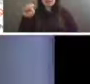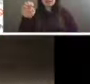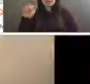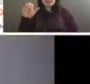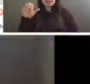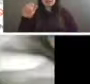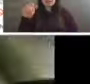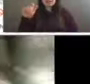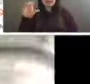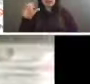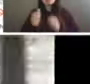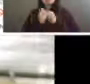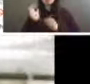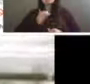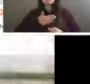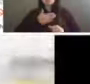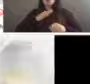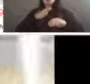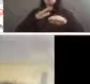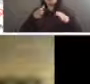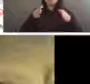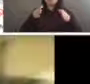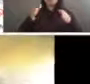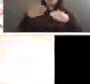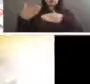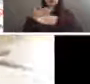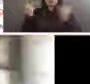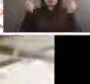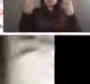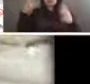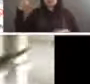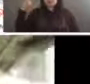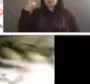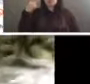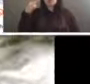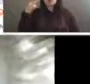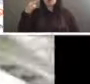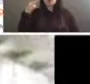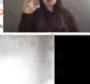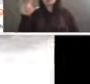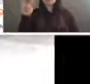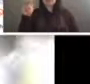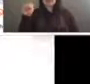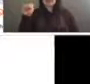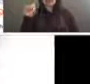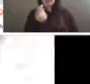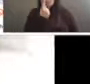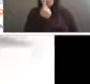we have, they're shared by multiple airlines. We have one particular system that is unique to one airline,